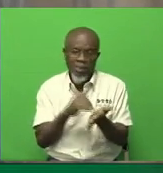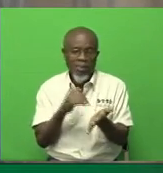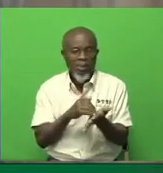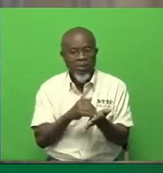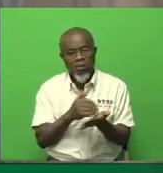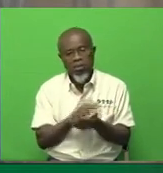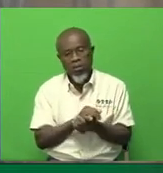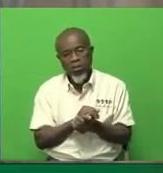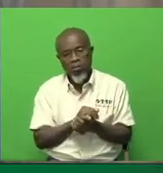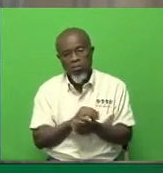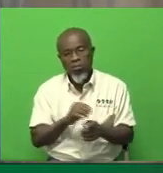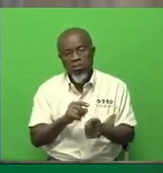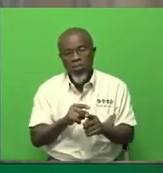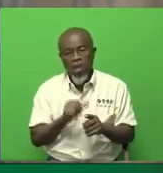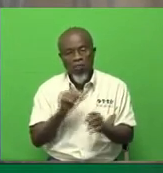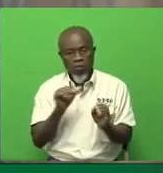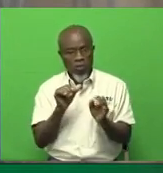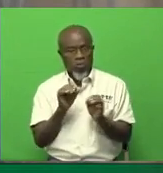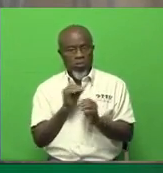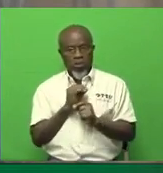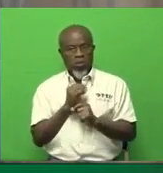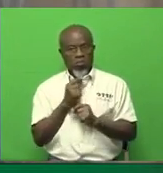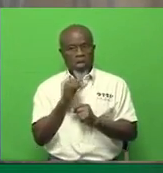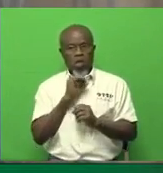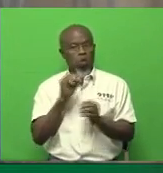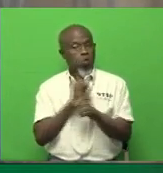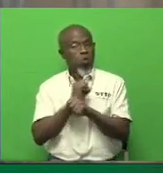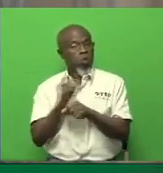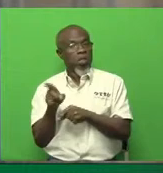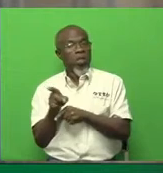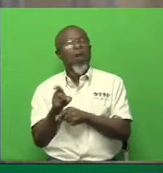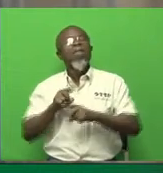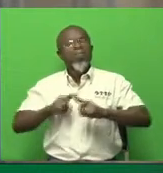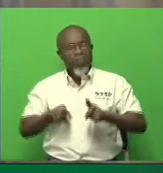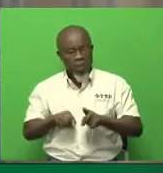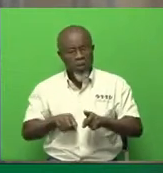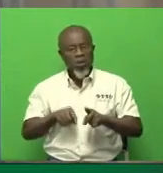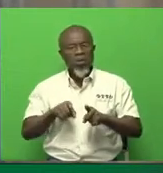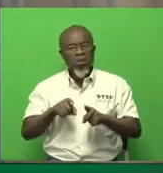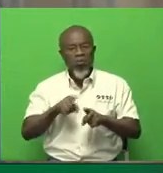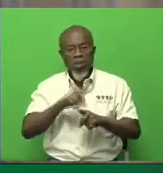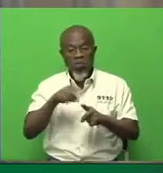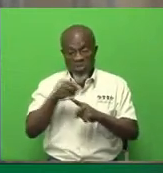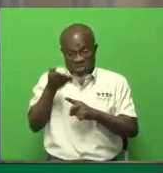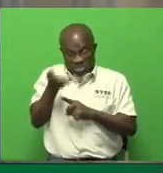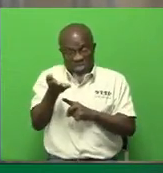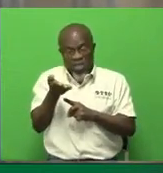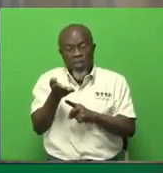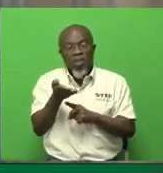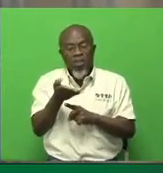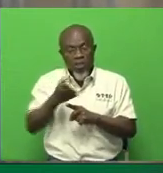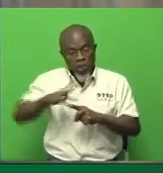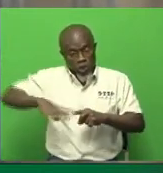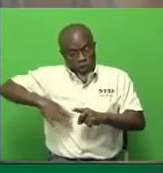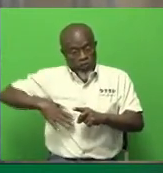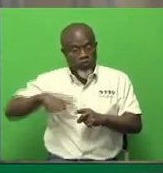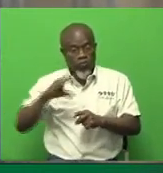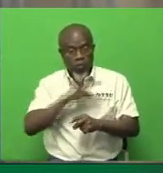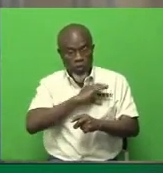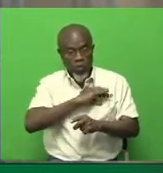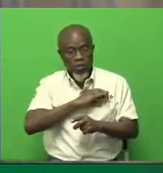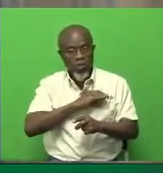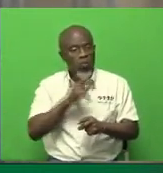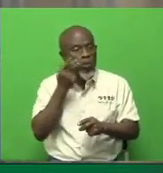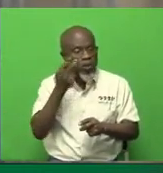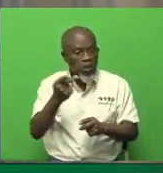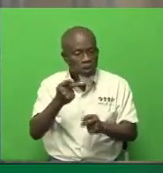your crime numbers are going down and I worked with him we worked with him and under my watch we brought serious crimes